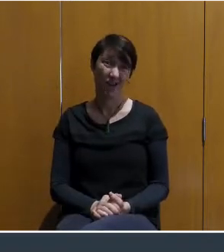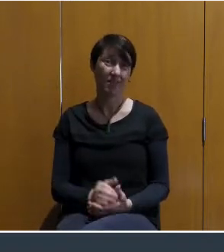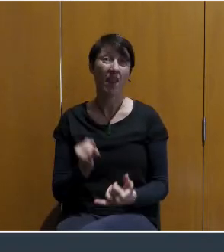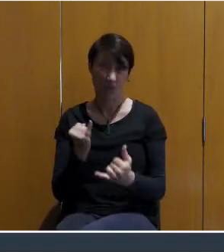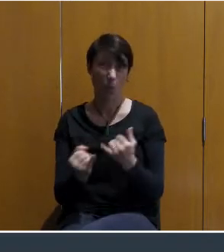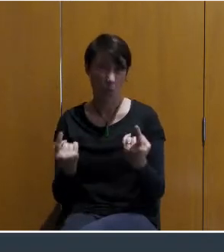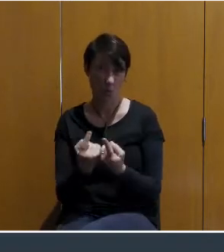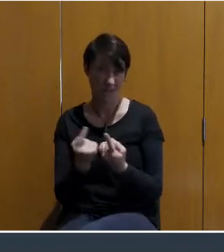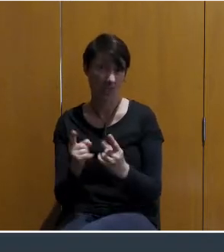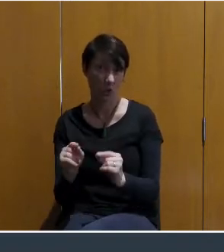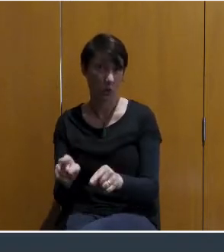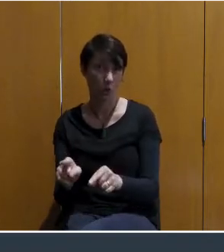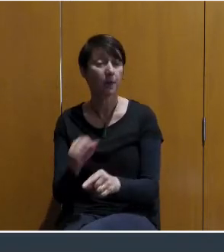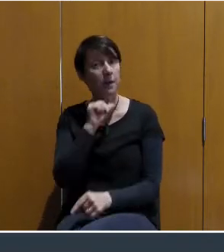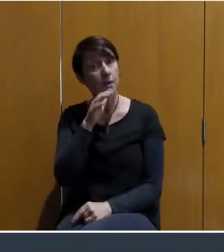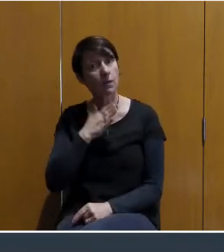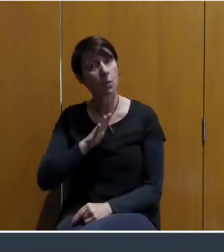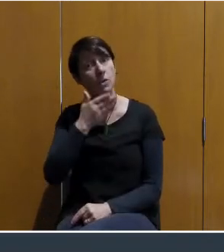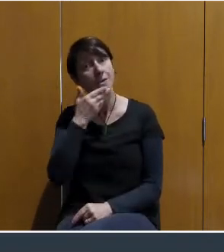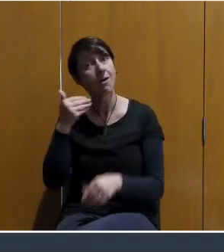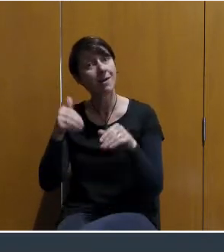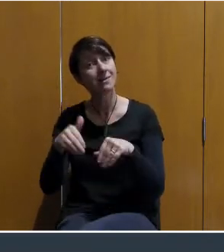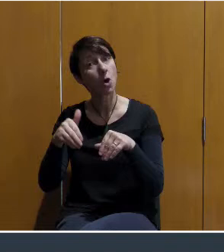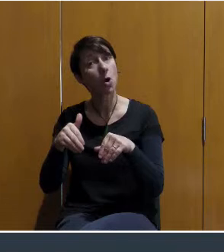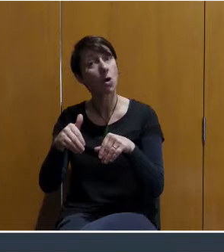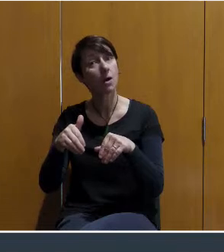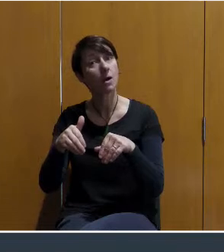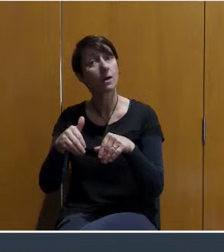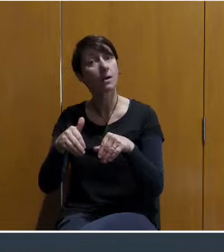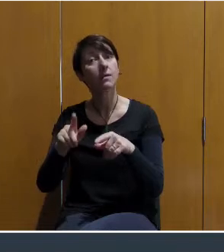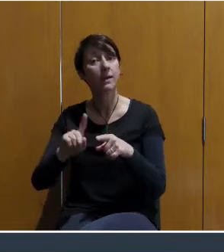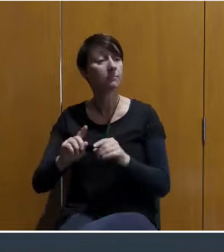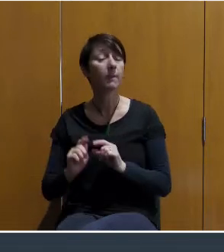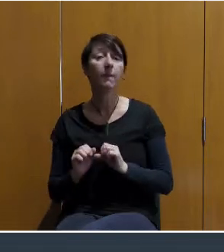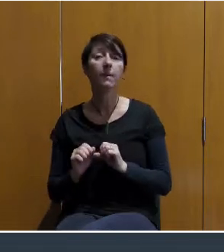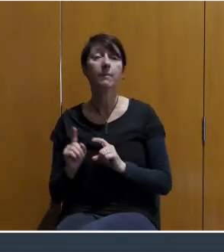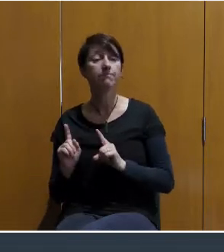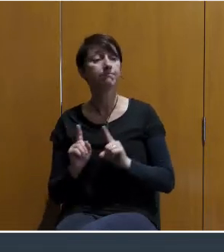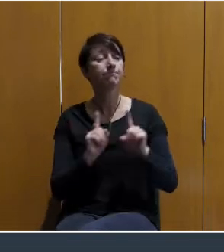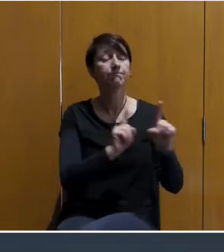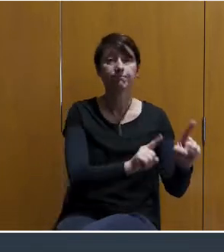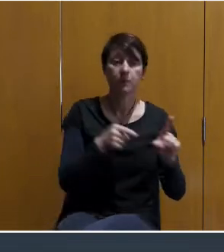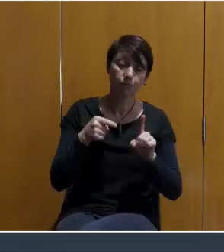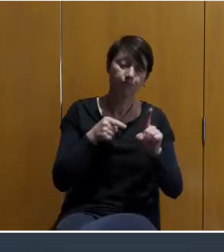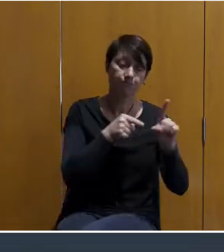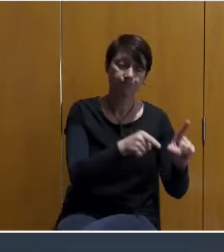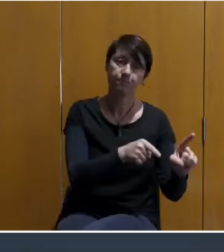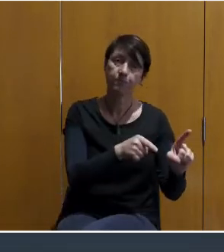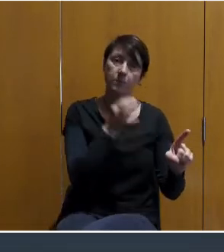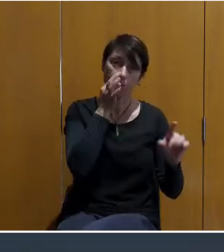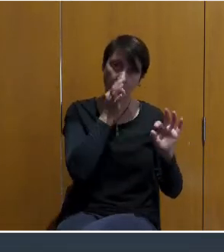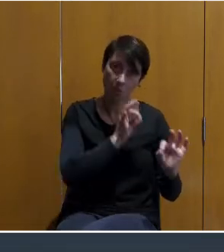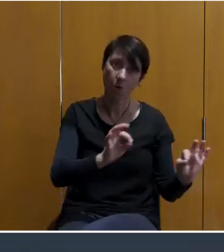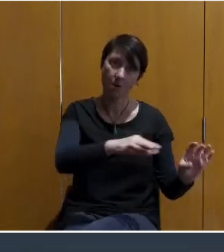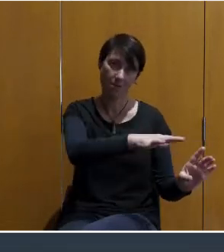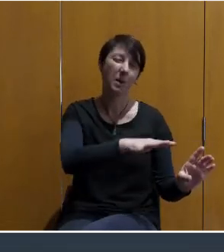do. So if we want a nice dog, we should, yeah, take them quieter spaces So that's what I do with my dogs. But when I do go out,